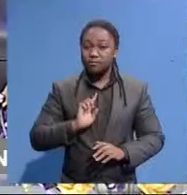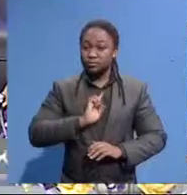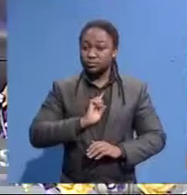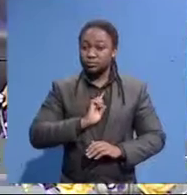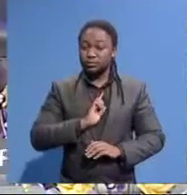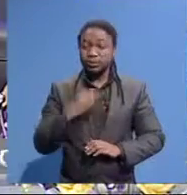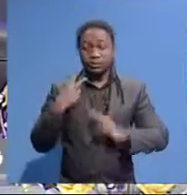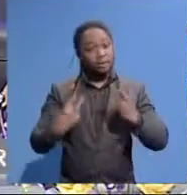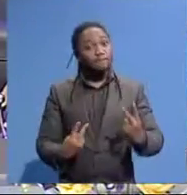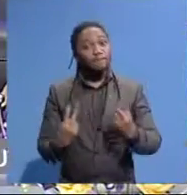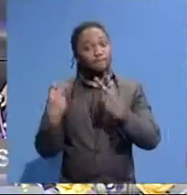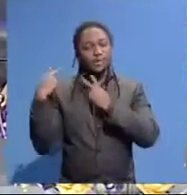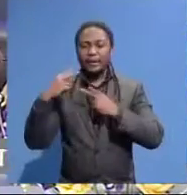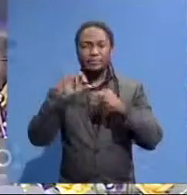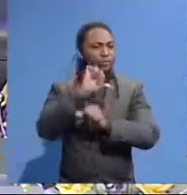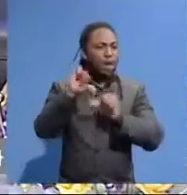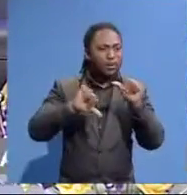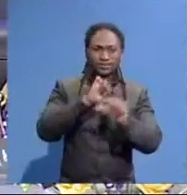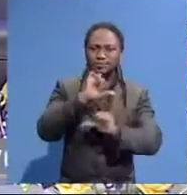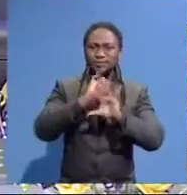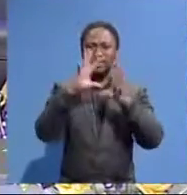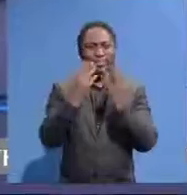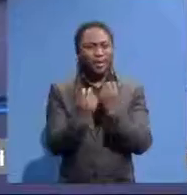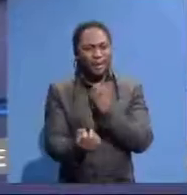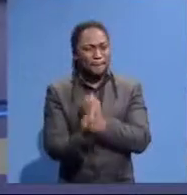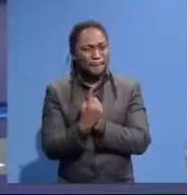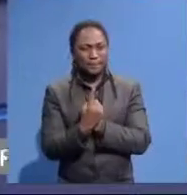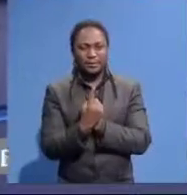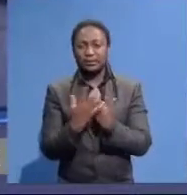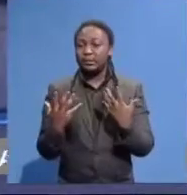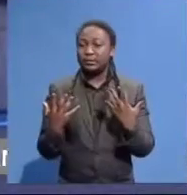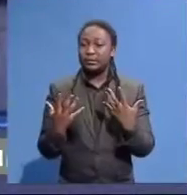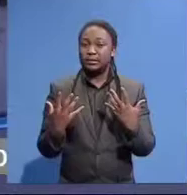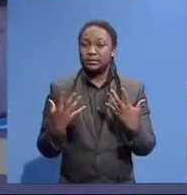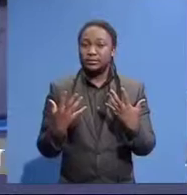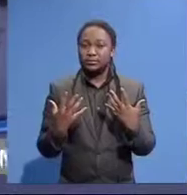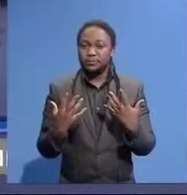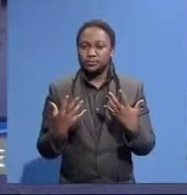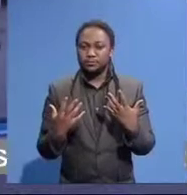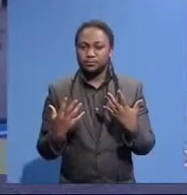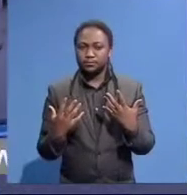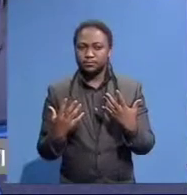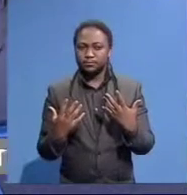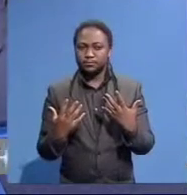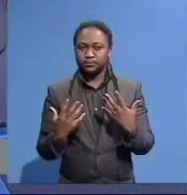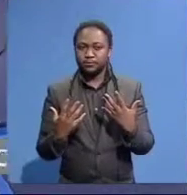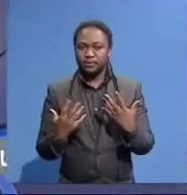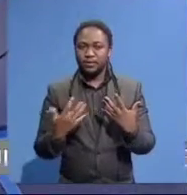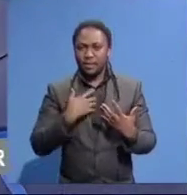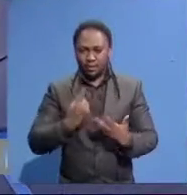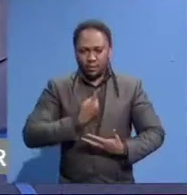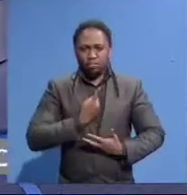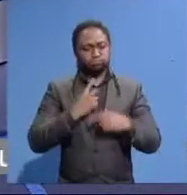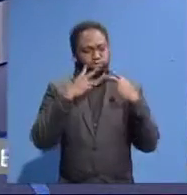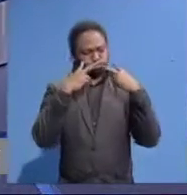to reflect also around society and just, you know, come to an introspection of